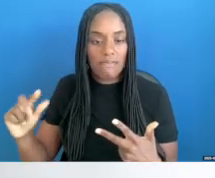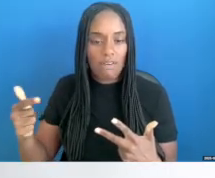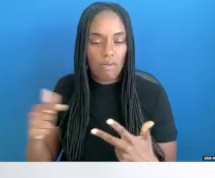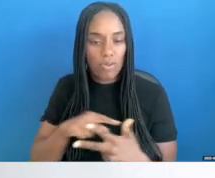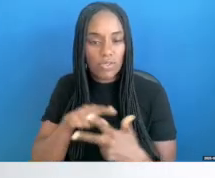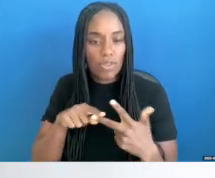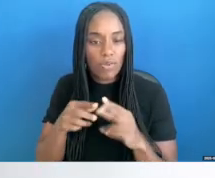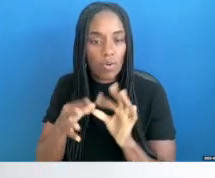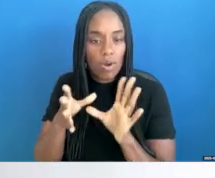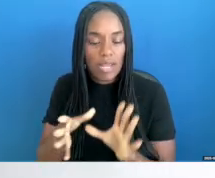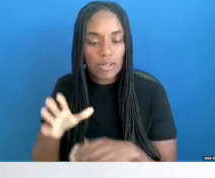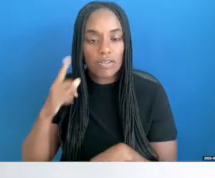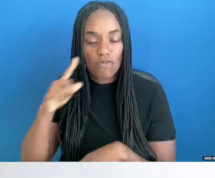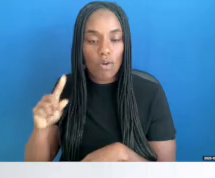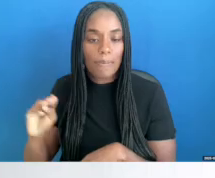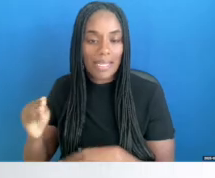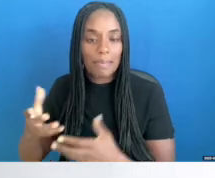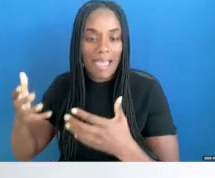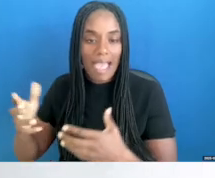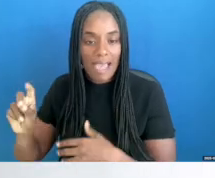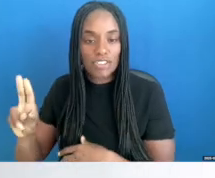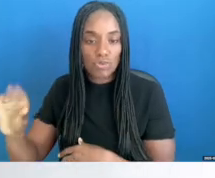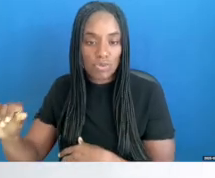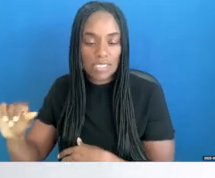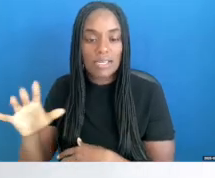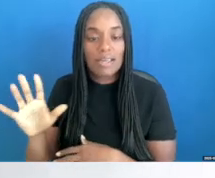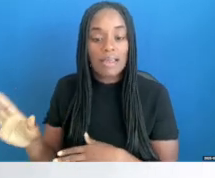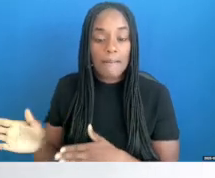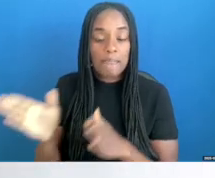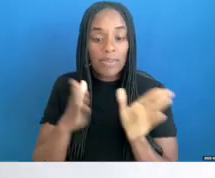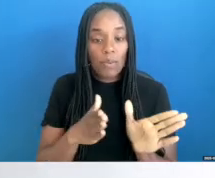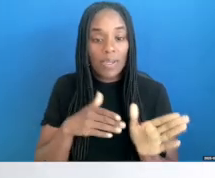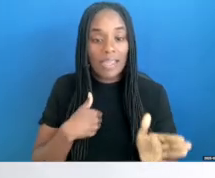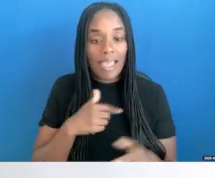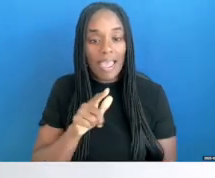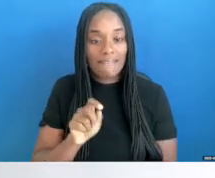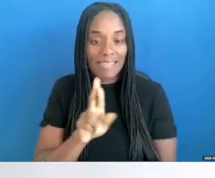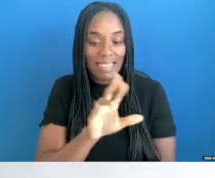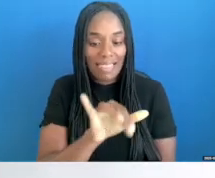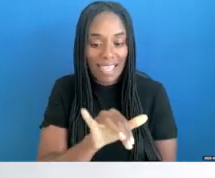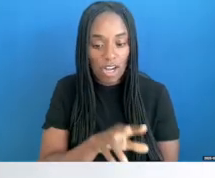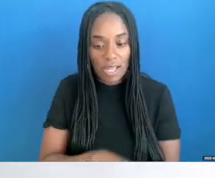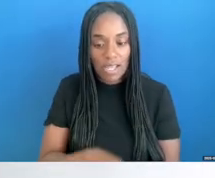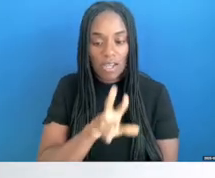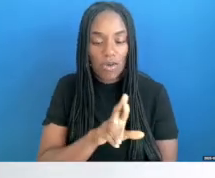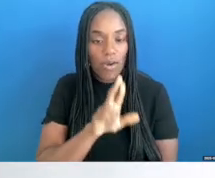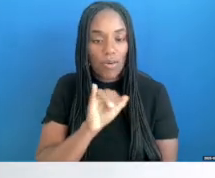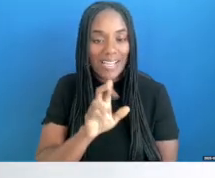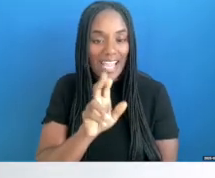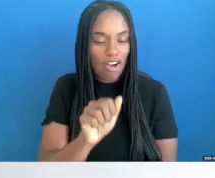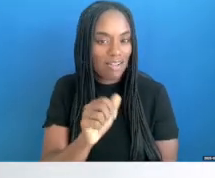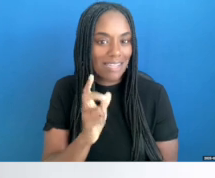medium and heavy duty side. And then we also have Larry Riera. That one's always hard for